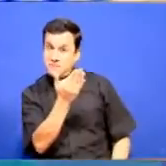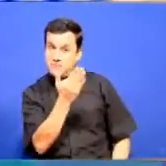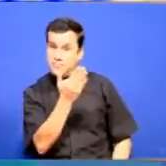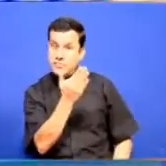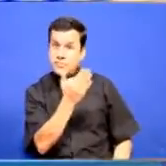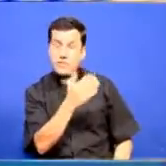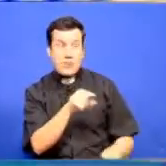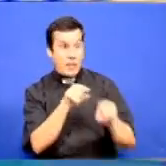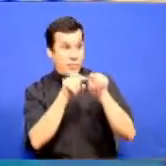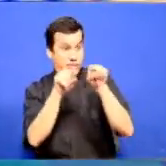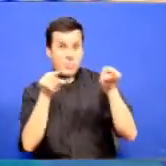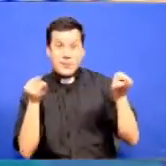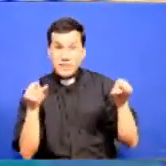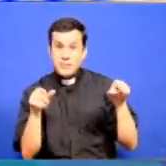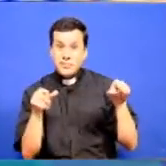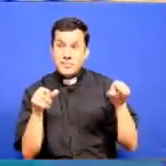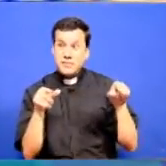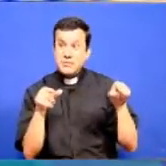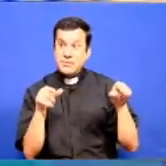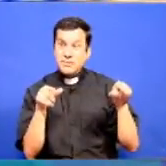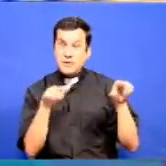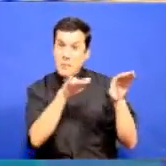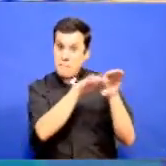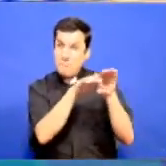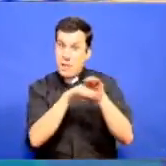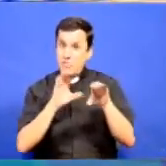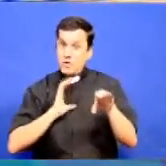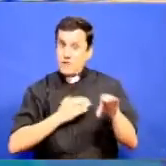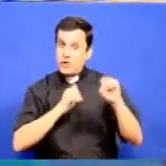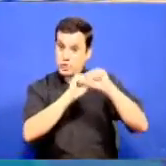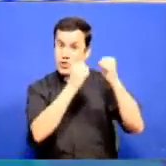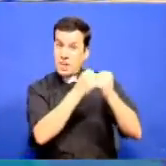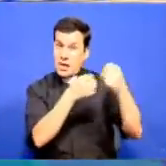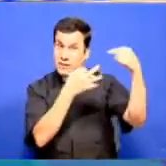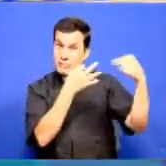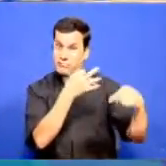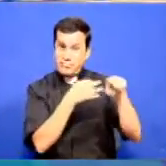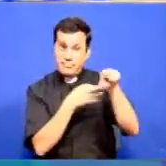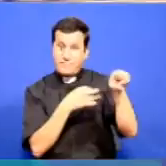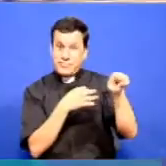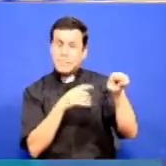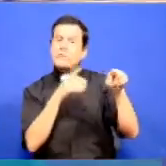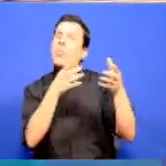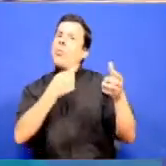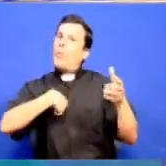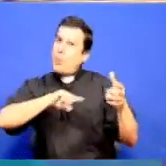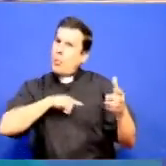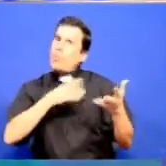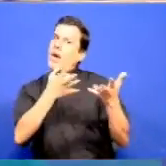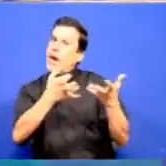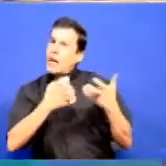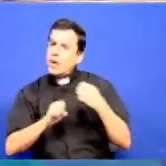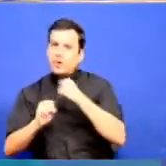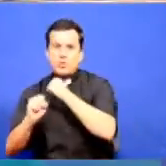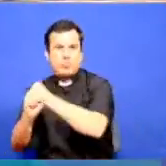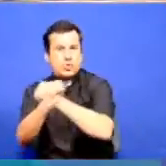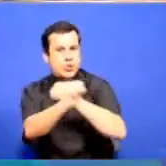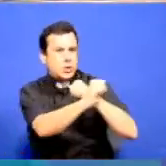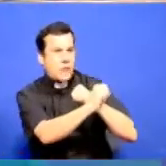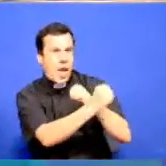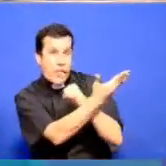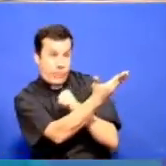These members of our society need to be safeguarded and protected from